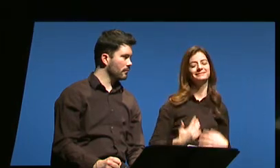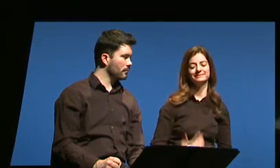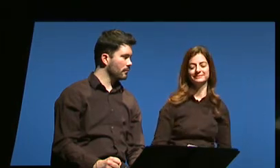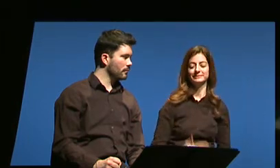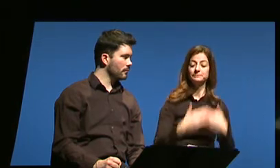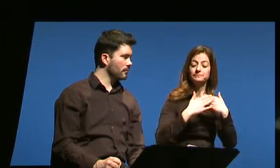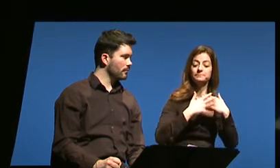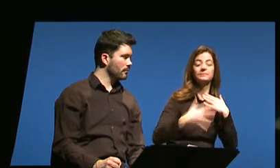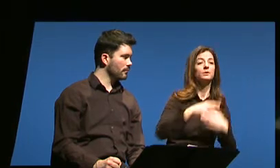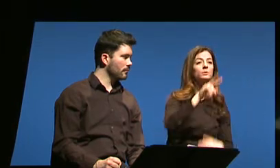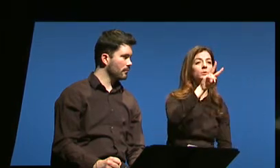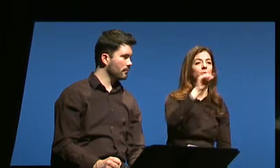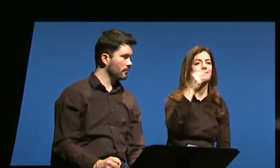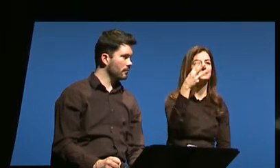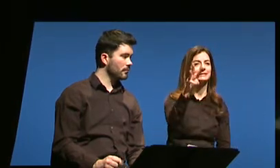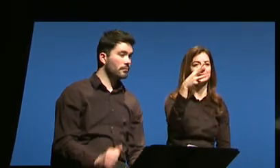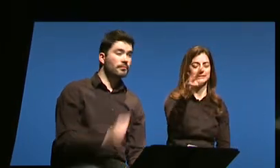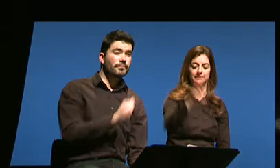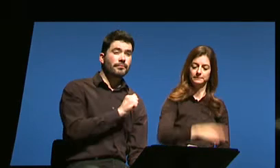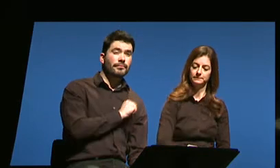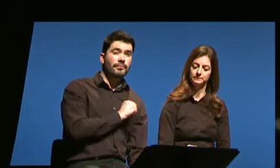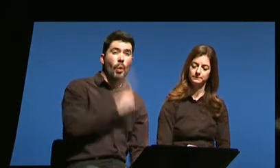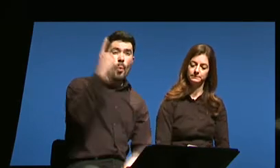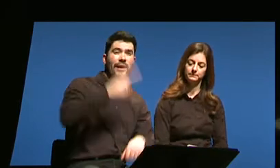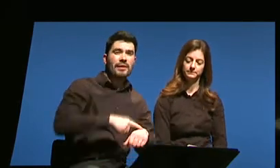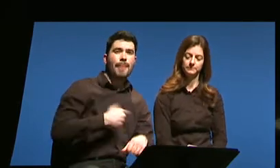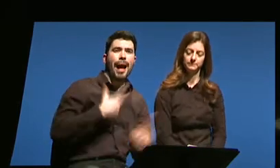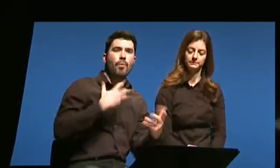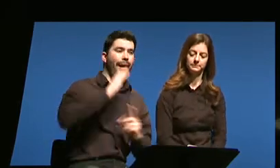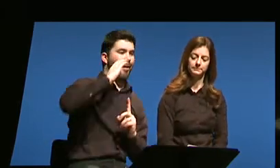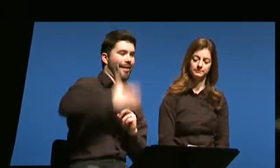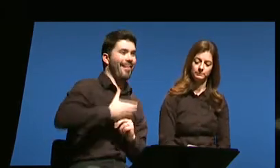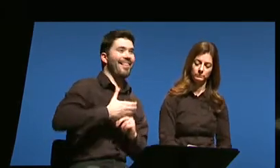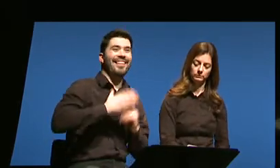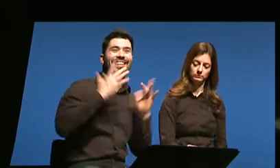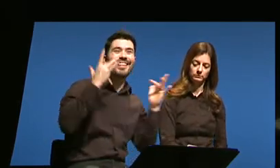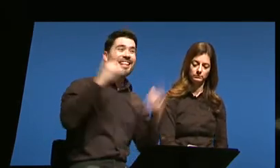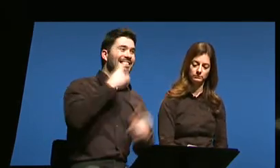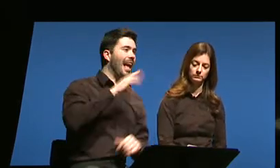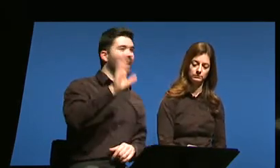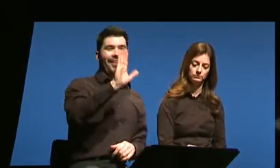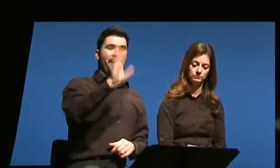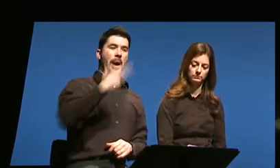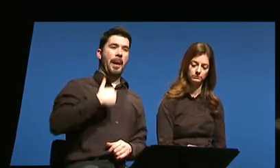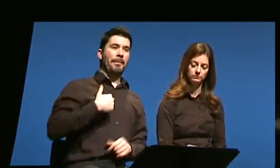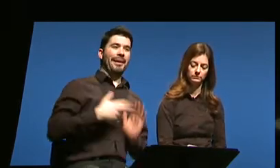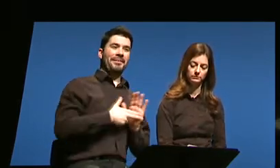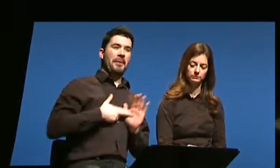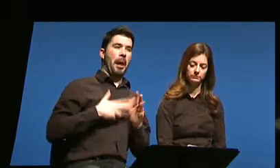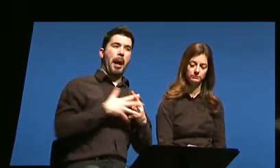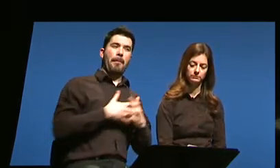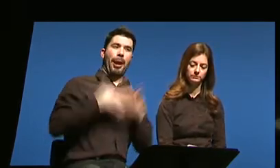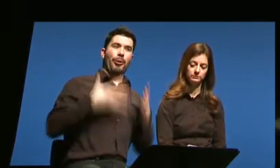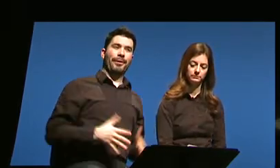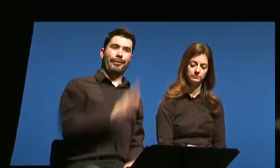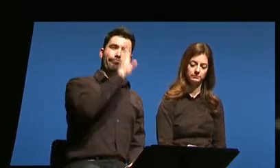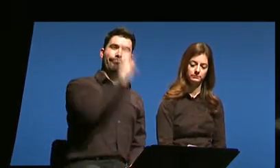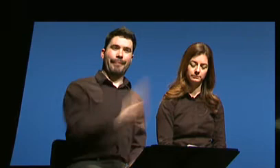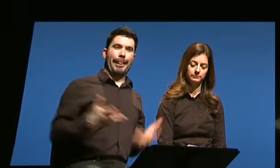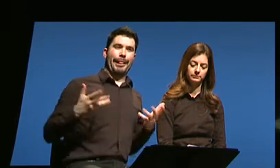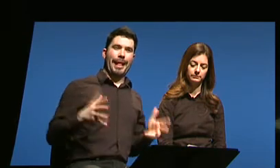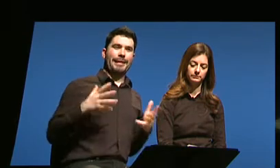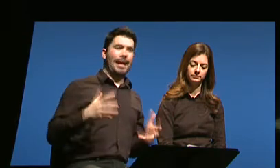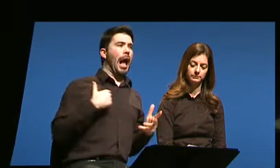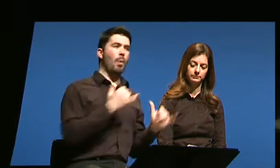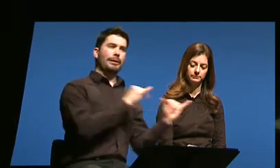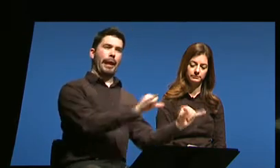2016. There was a time in my life when I wanted to whitewash myself, and I said, I'm just an American, plain and simple. I'm going to fit